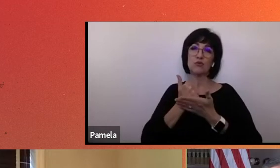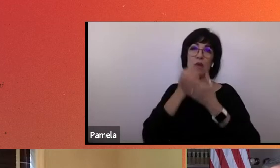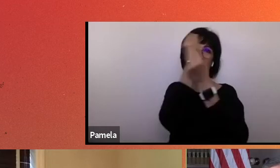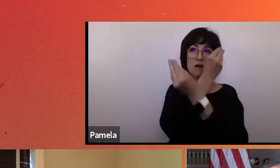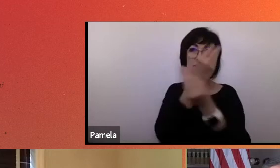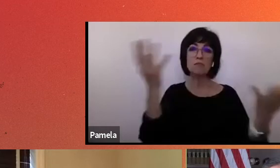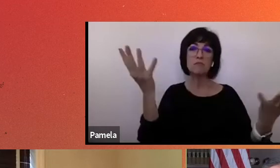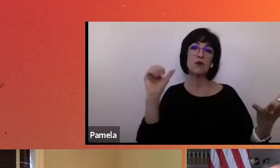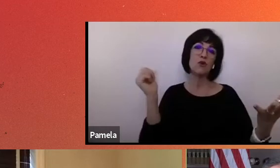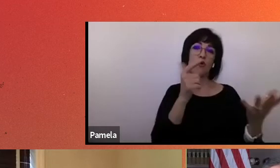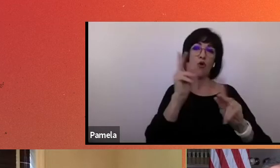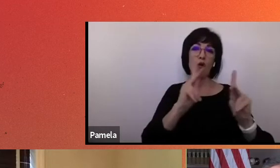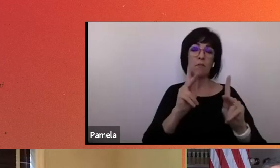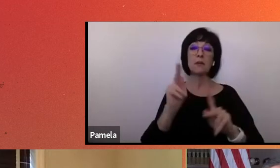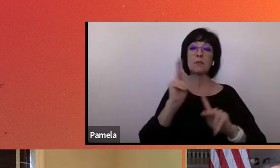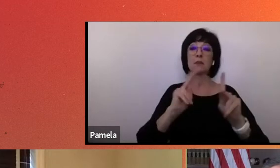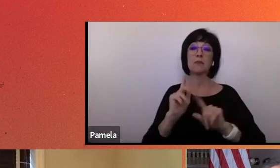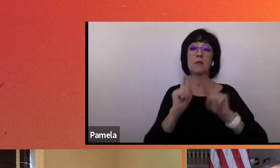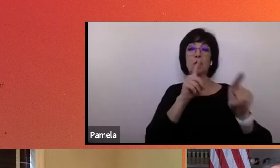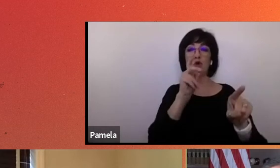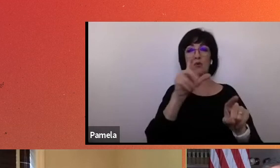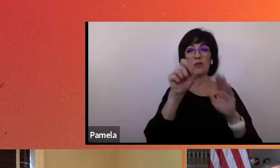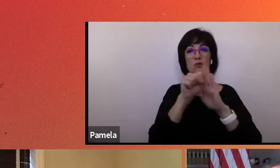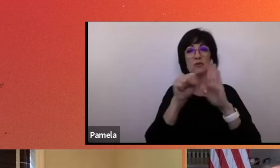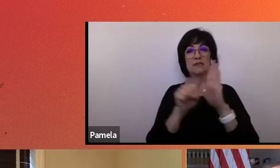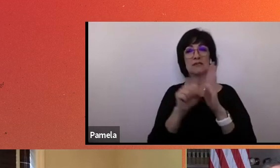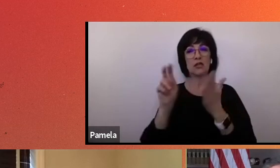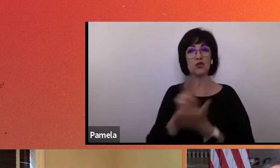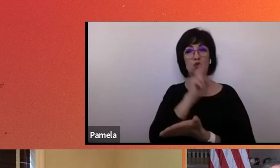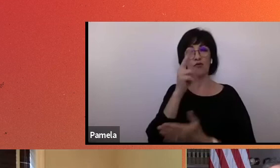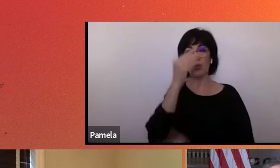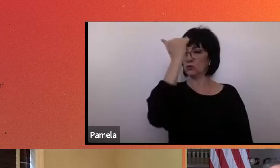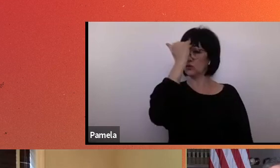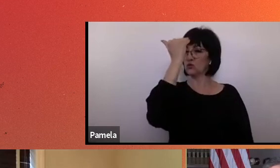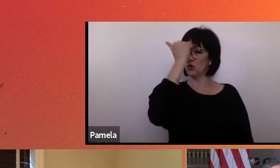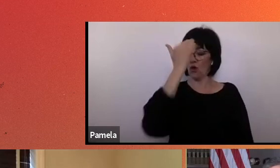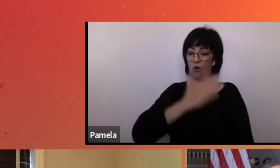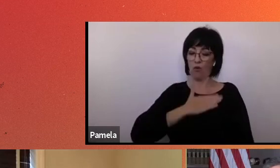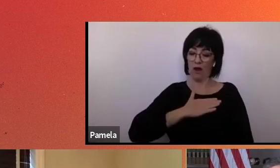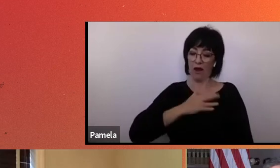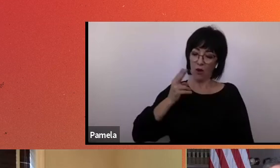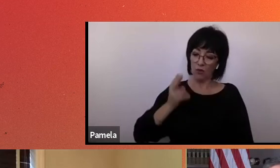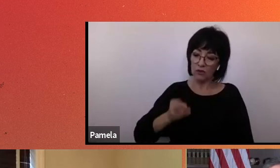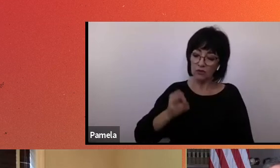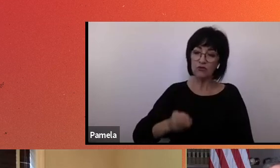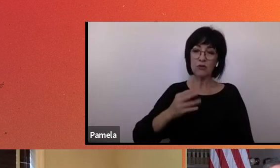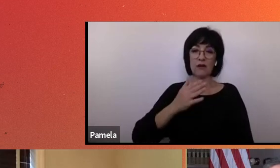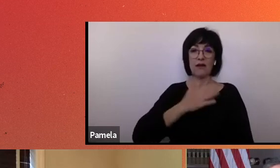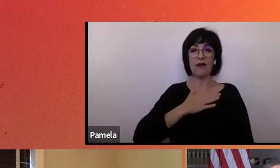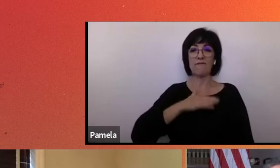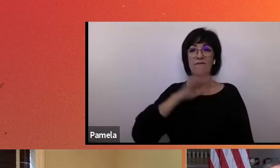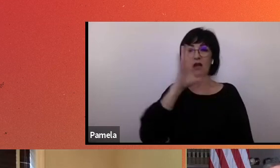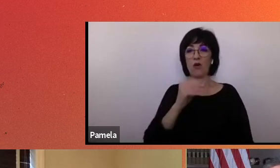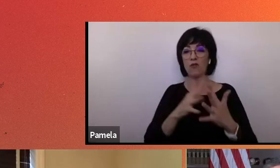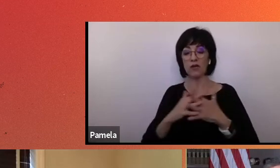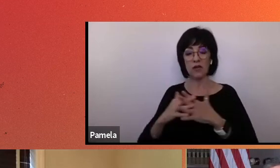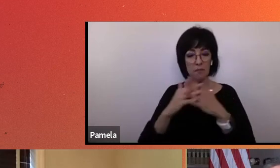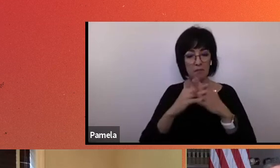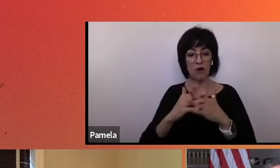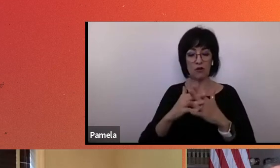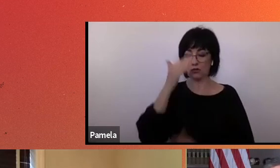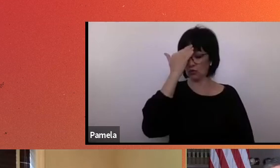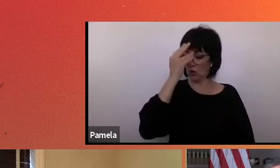State University know about our history, the history of African Americans, the history of Delawareans. We